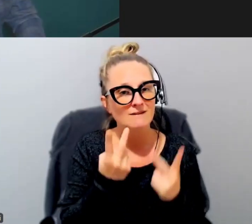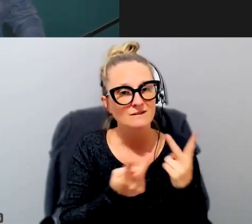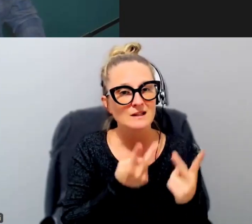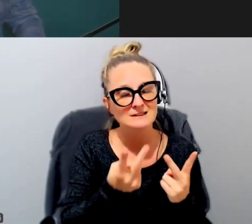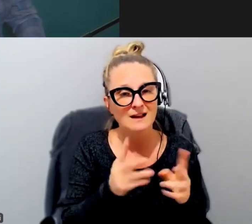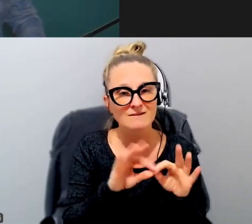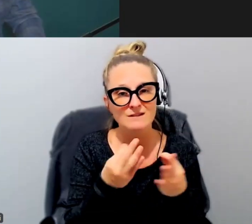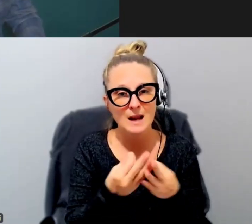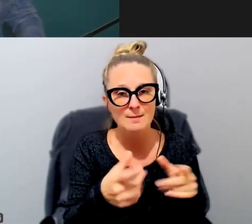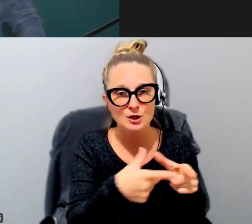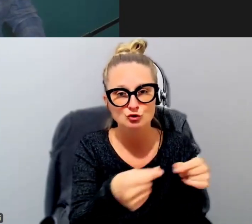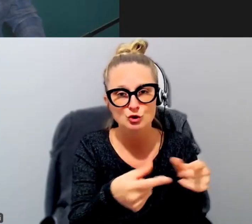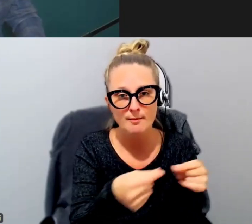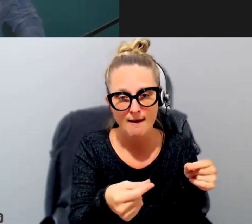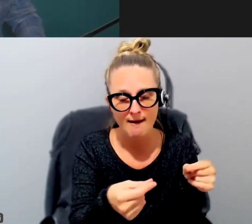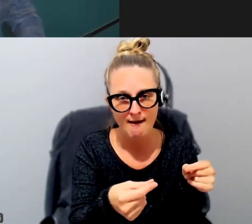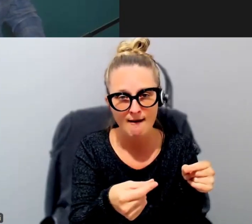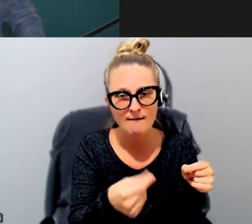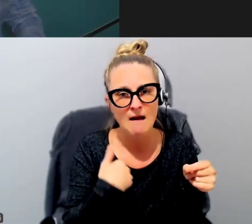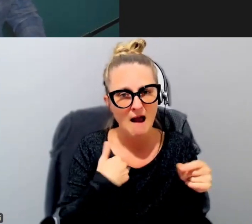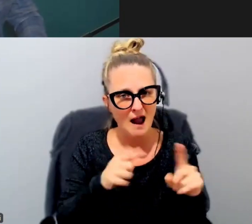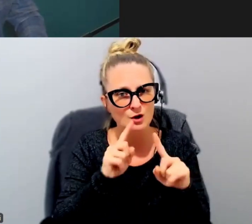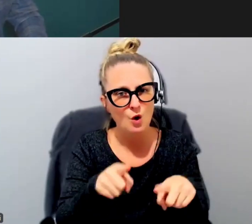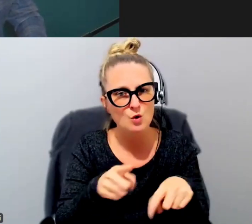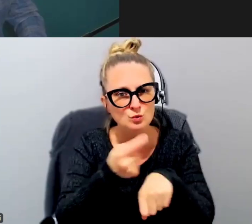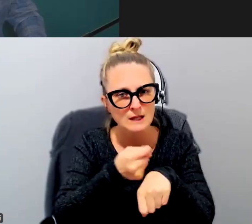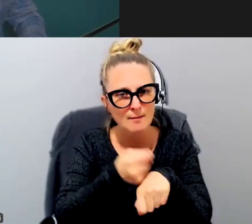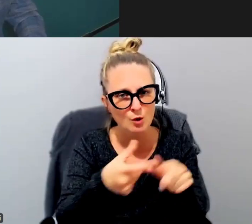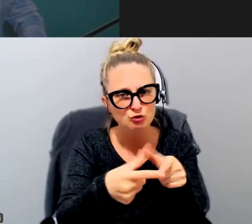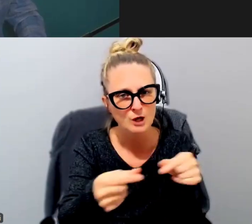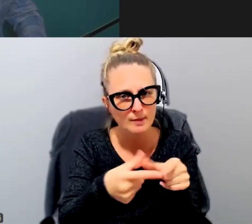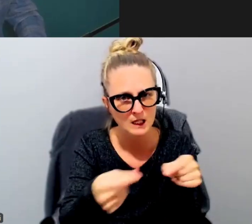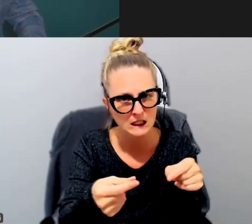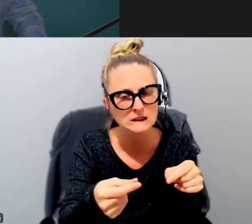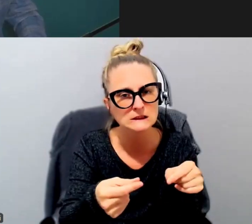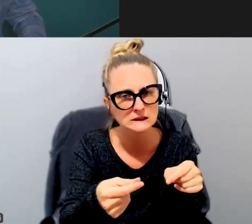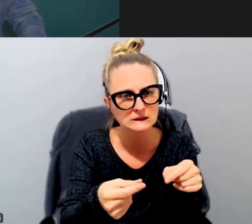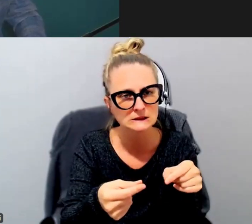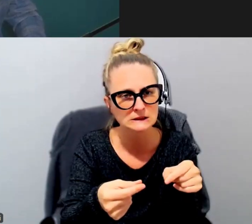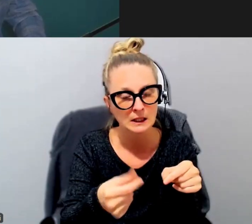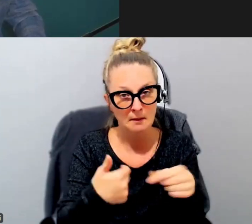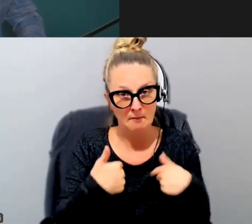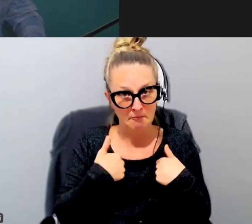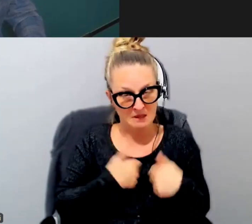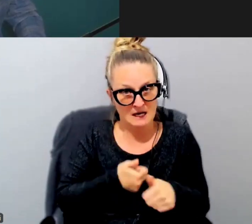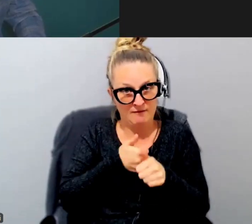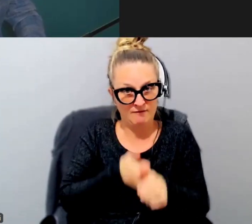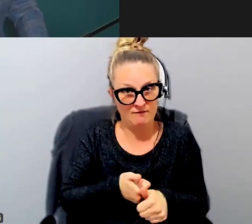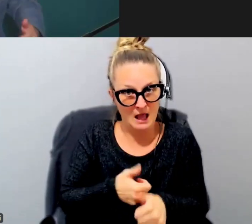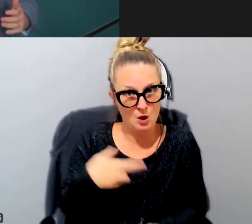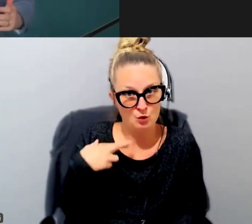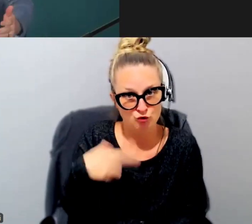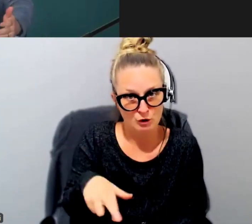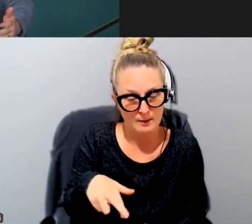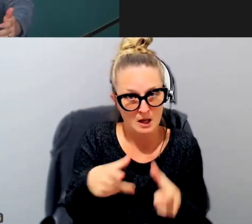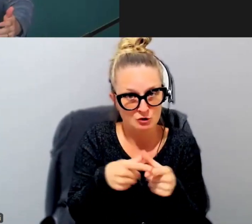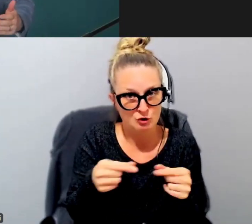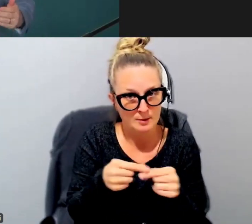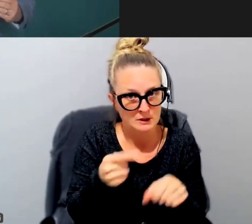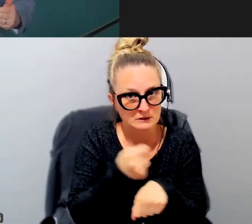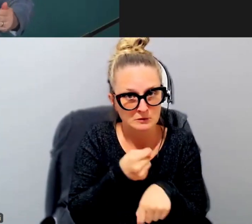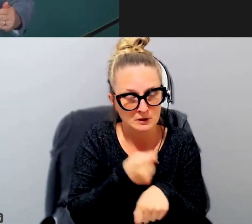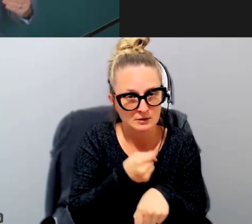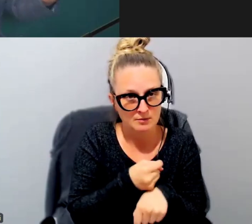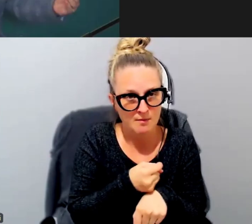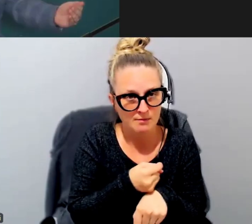Japan, and I go to Japanese temples, and I am not practicing religion in Japanese temples as